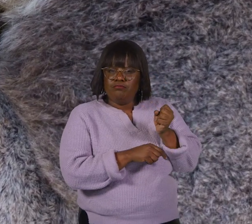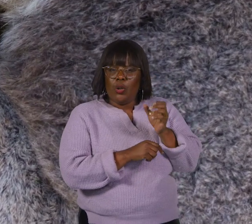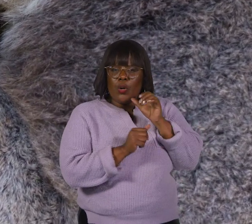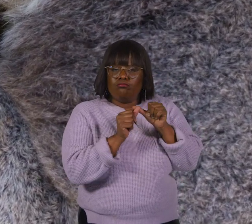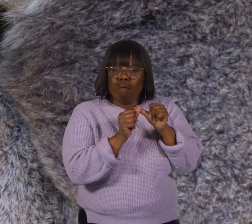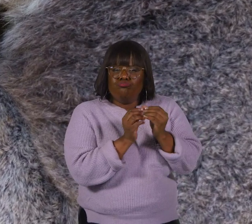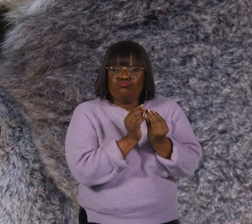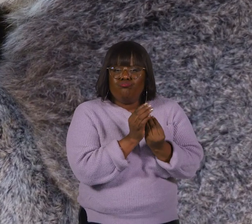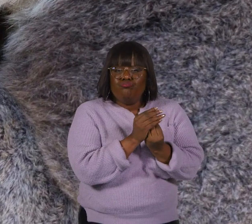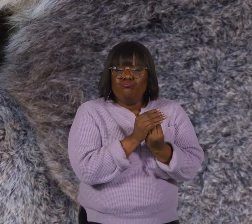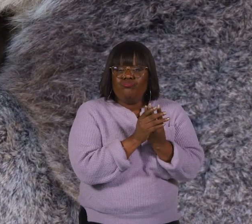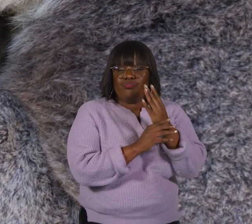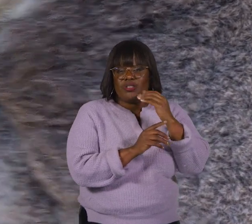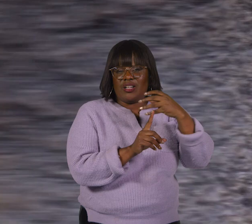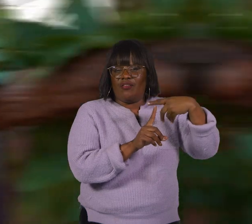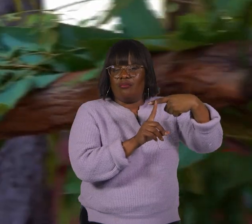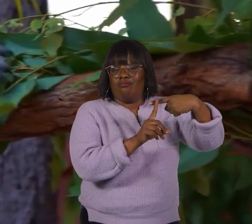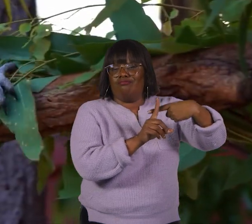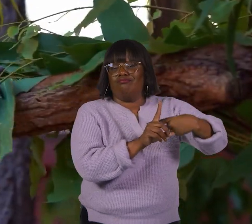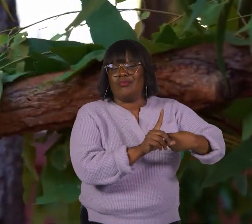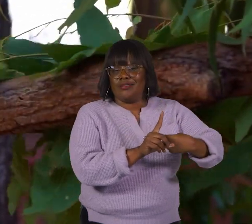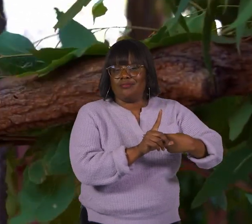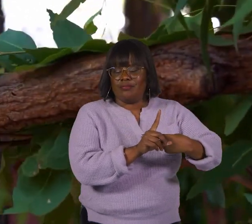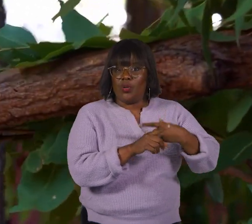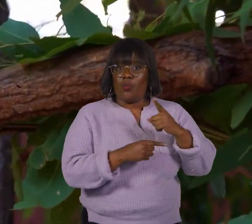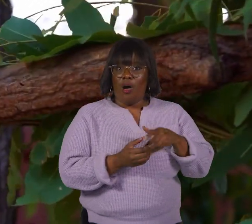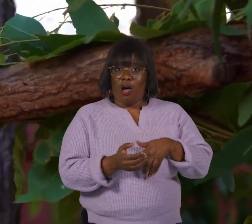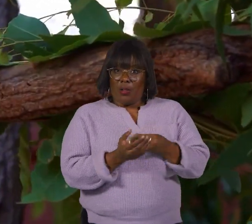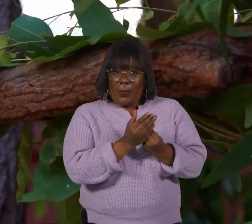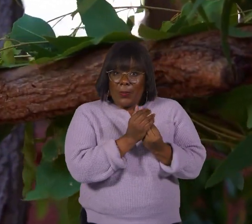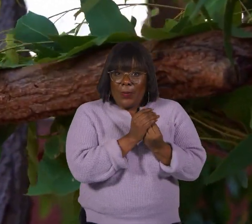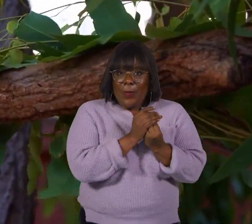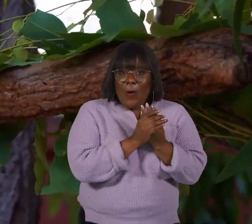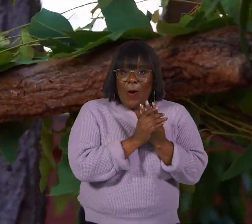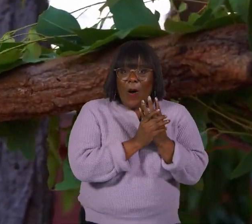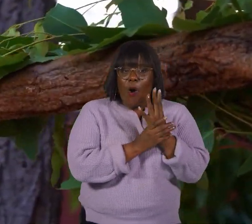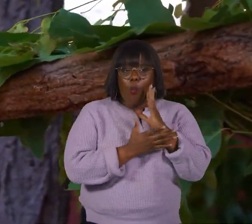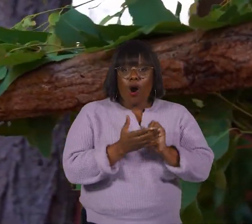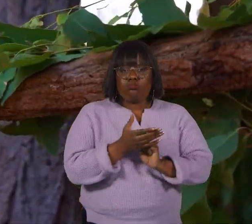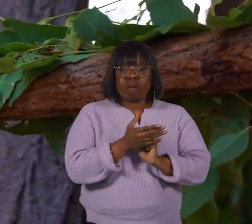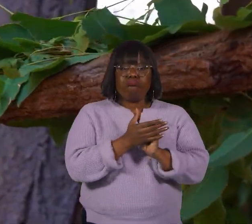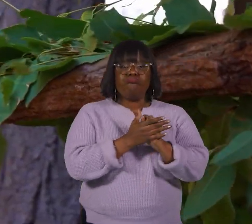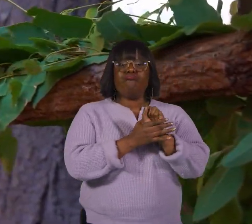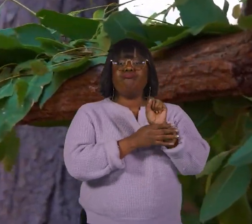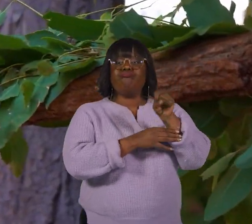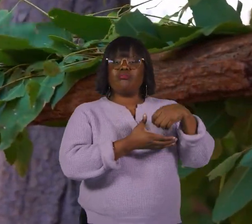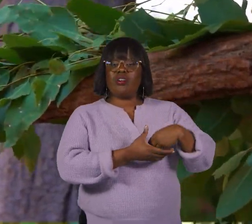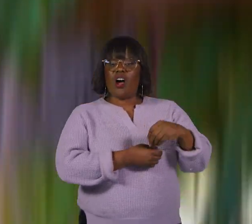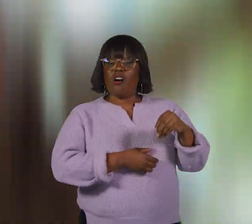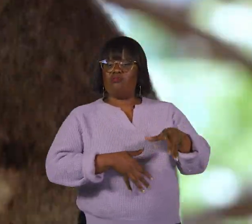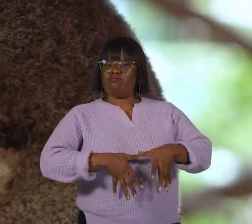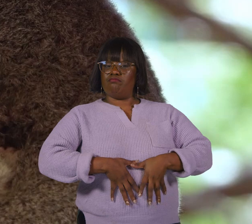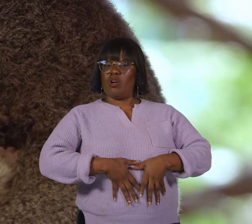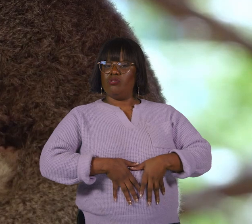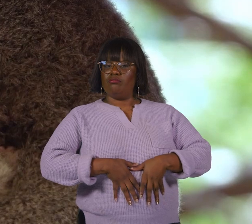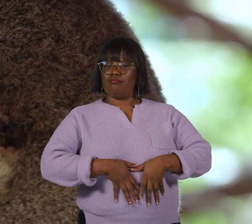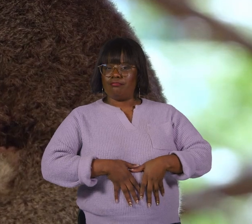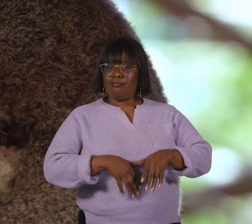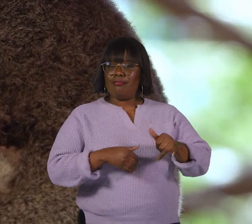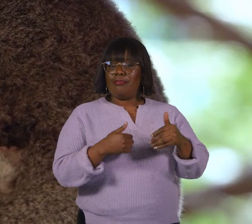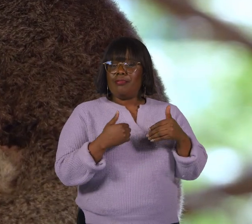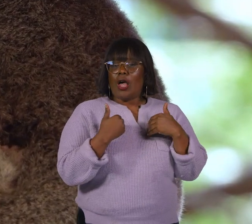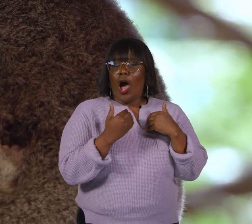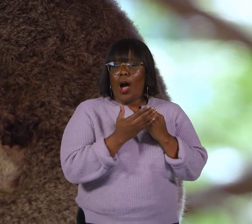continues to develop for several months. As the joey grows, it eventually ventures out of the pouch. The young